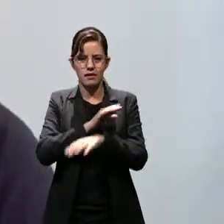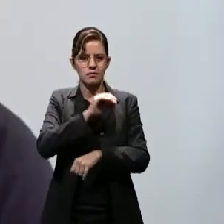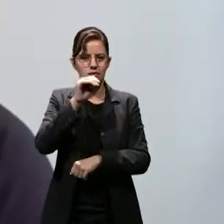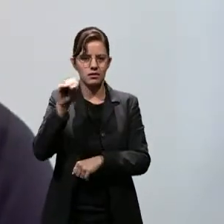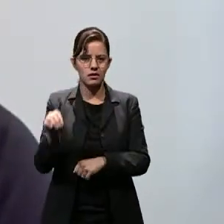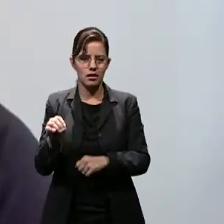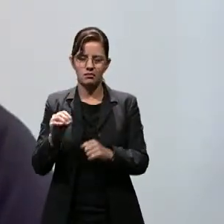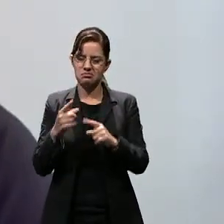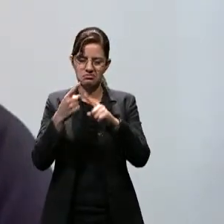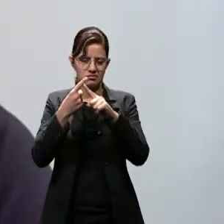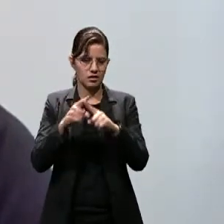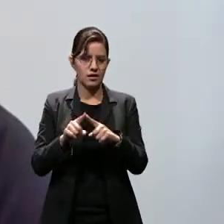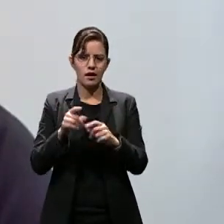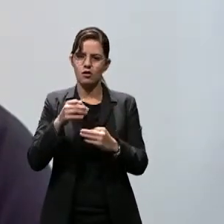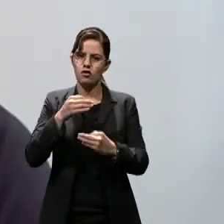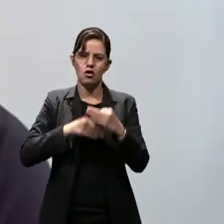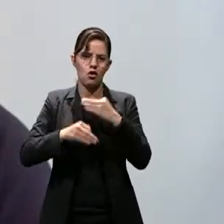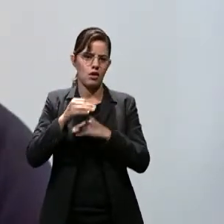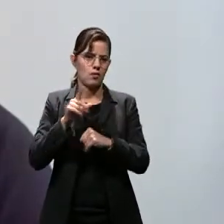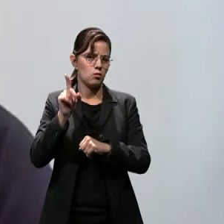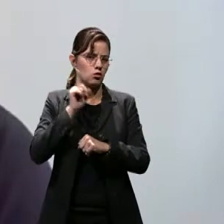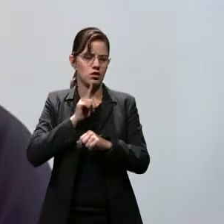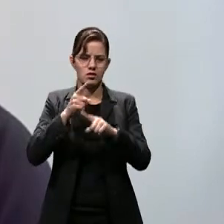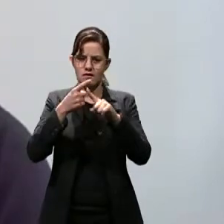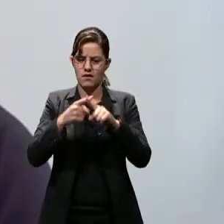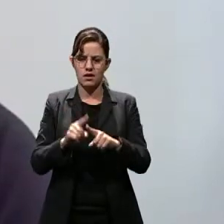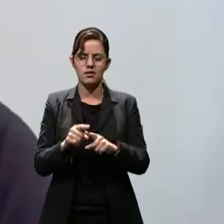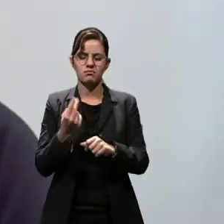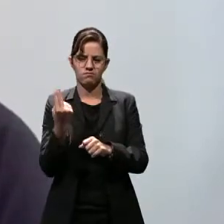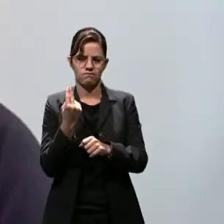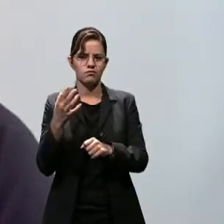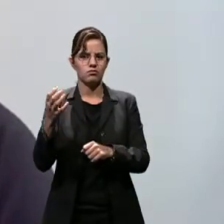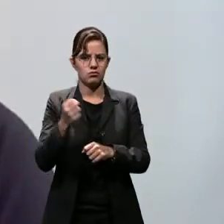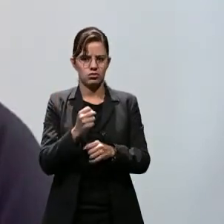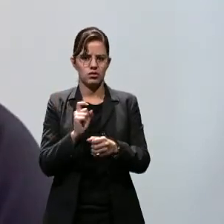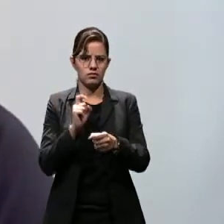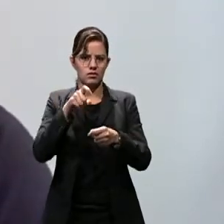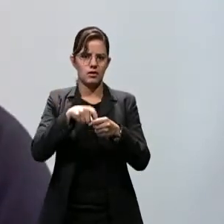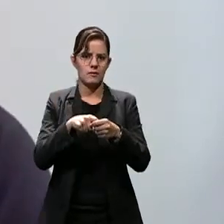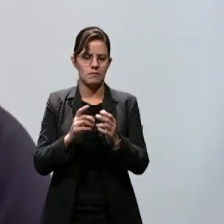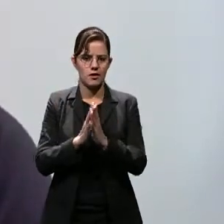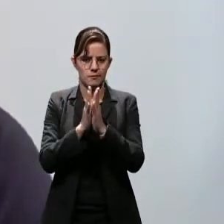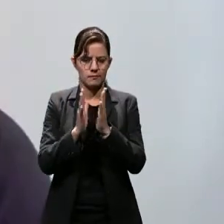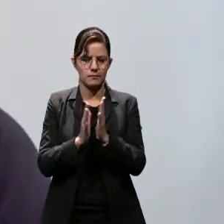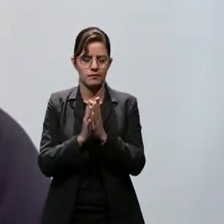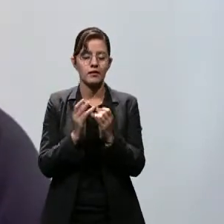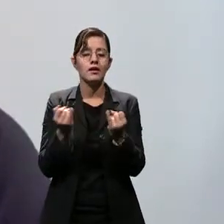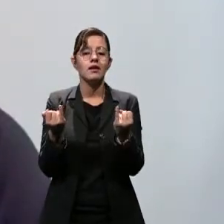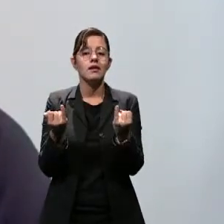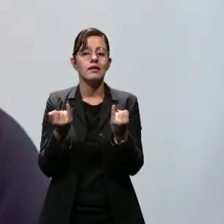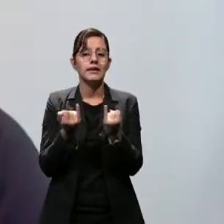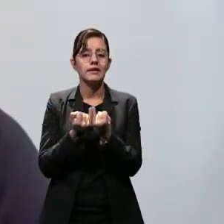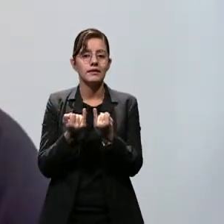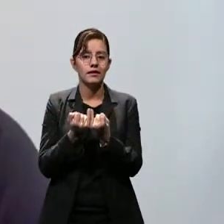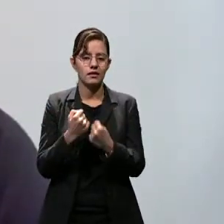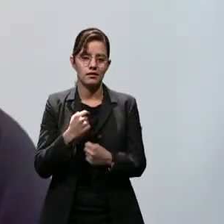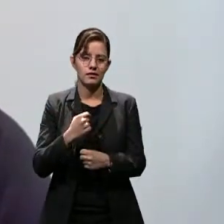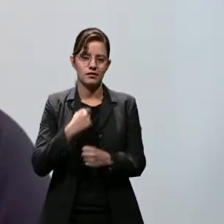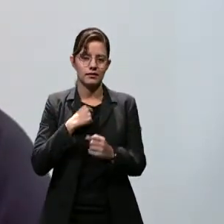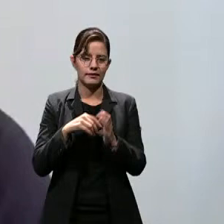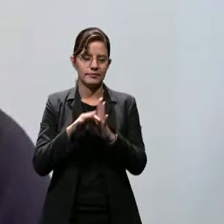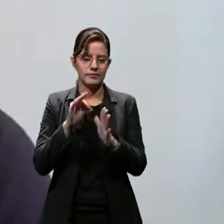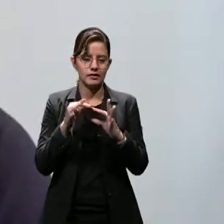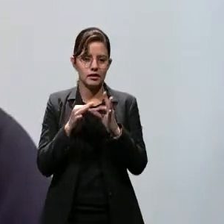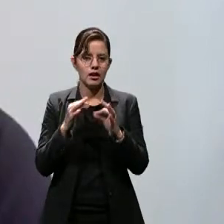women that make up our democracy in its more ample diversity. I would also like to say that